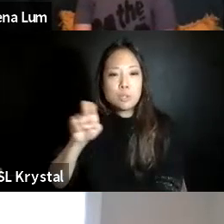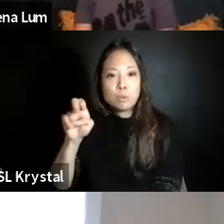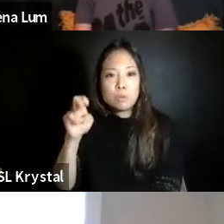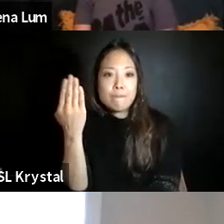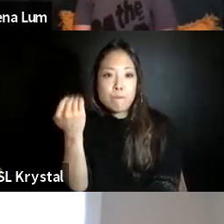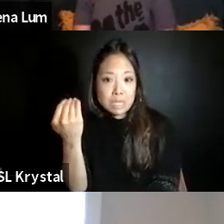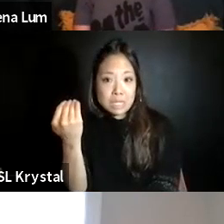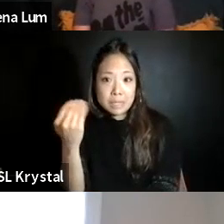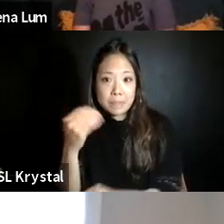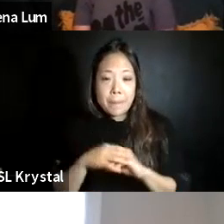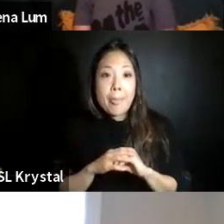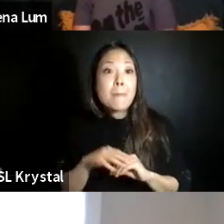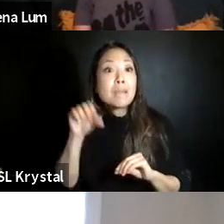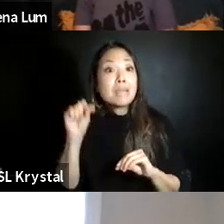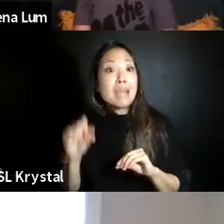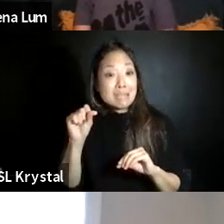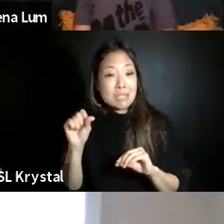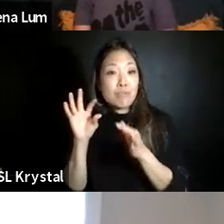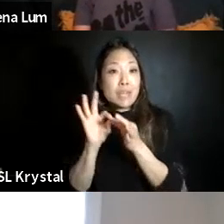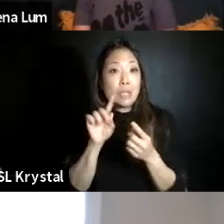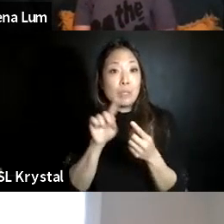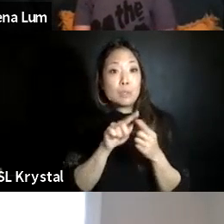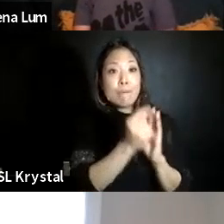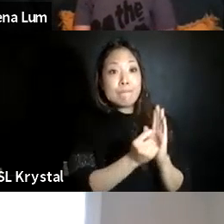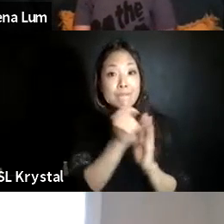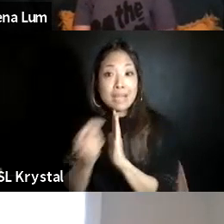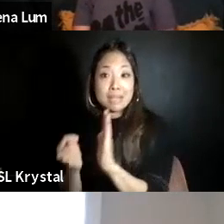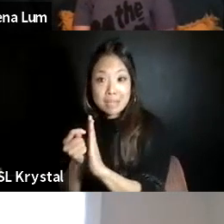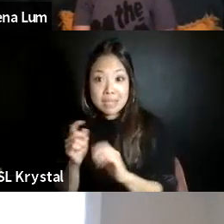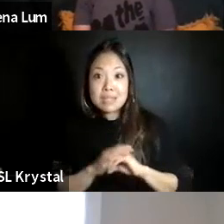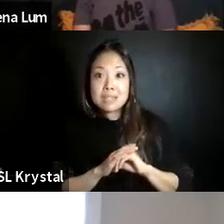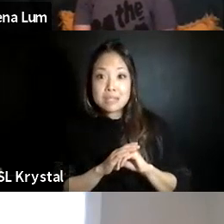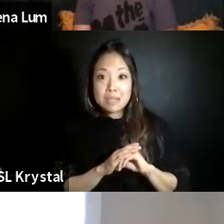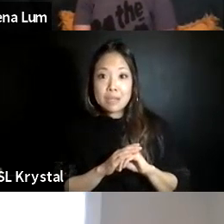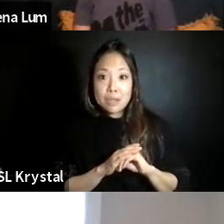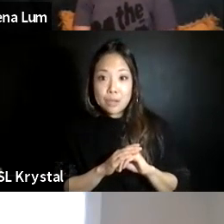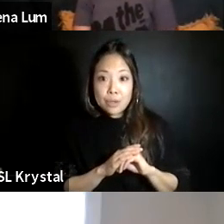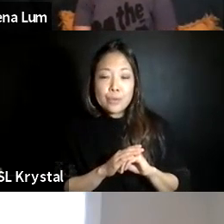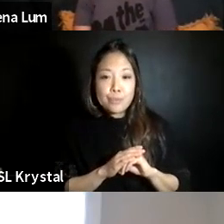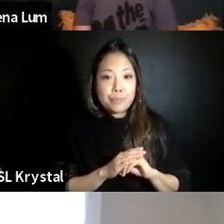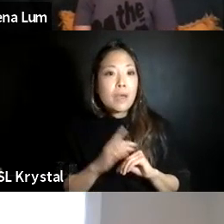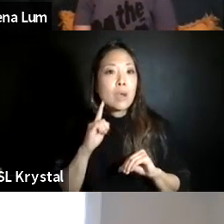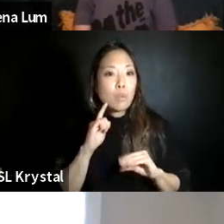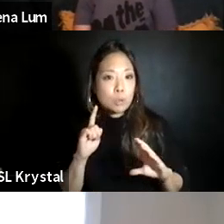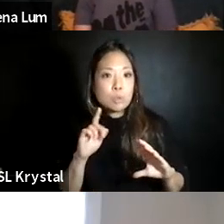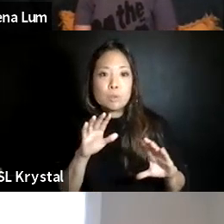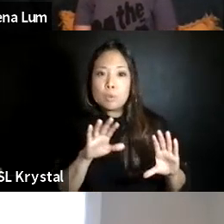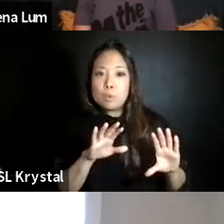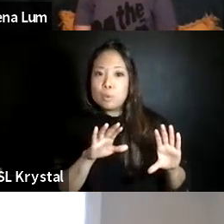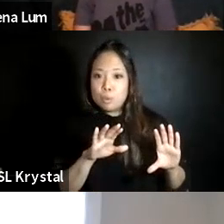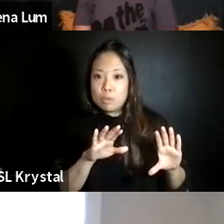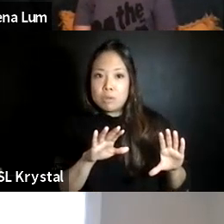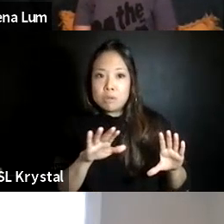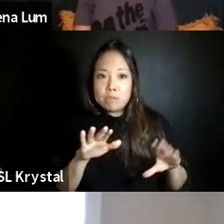was potentially suggesting that a set aside specifically for students attending economically disadvantaged schools is